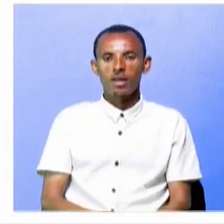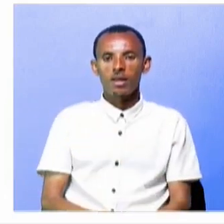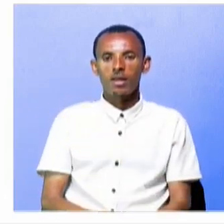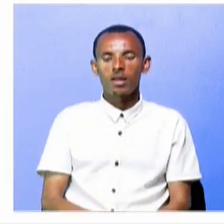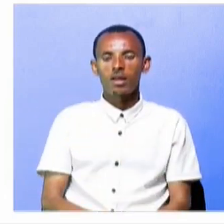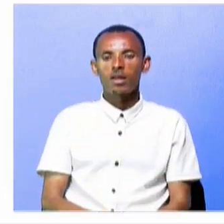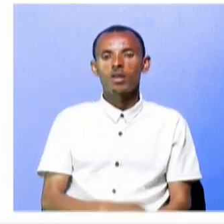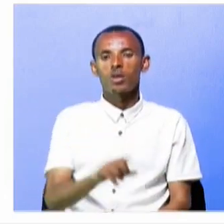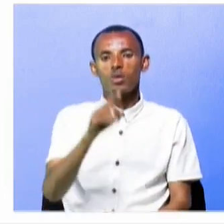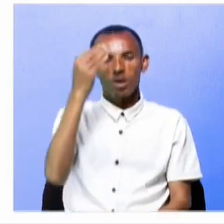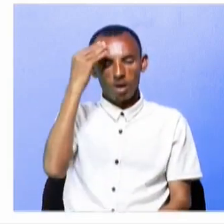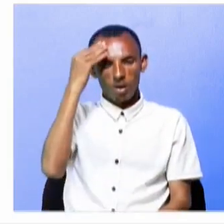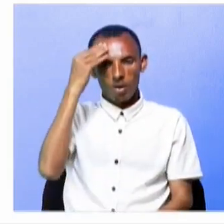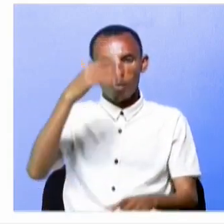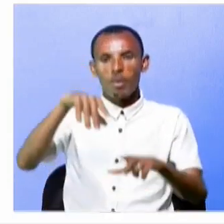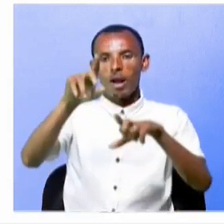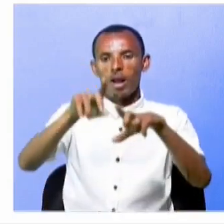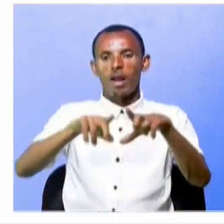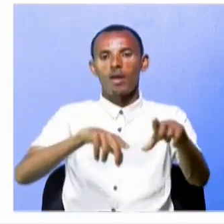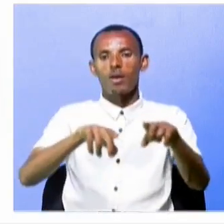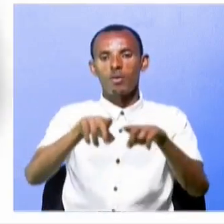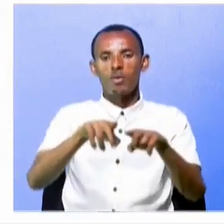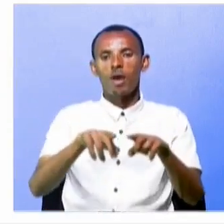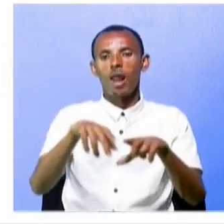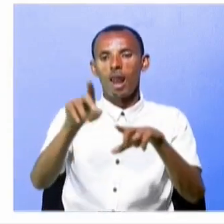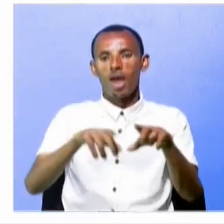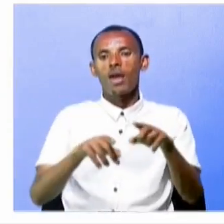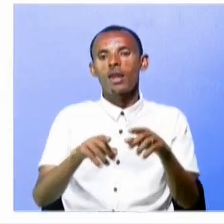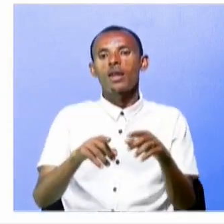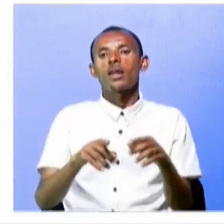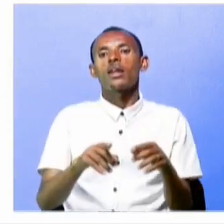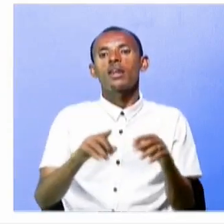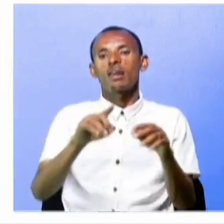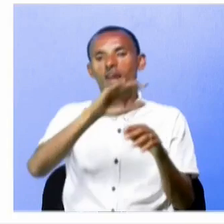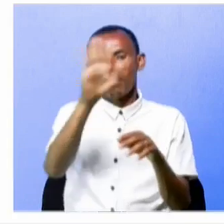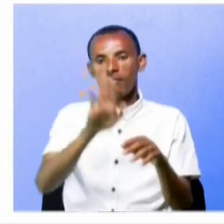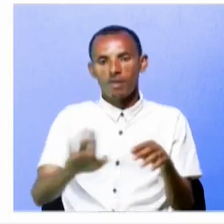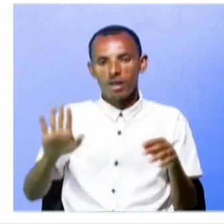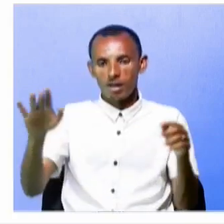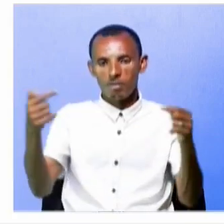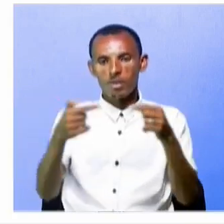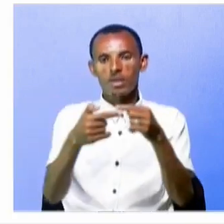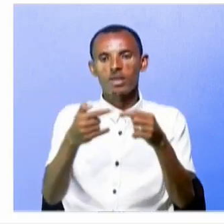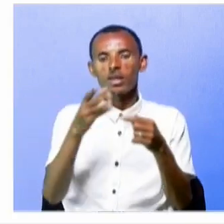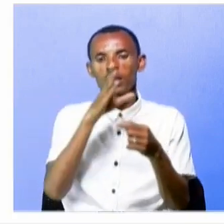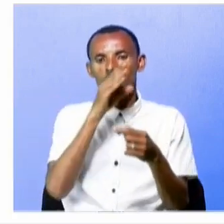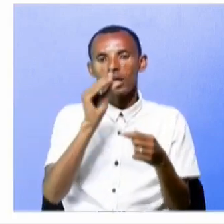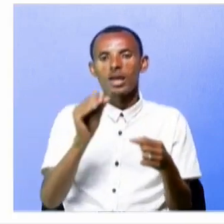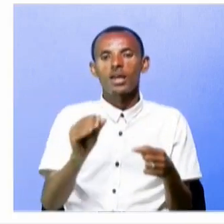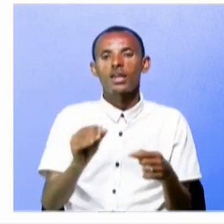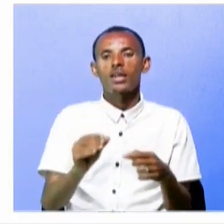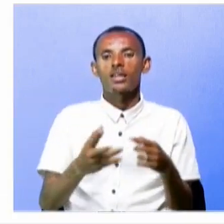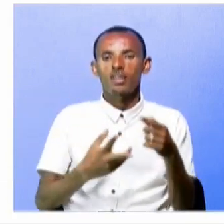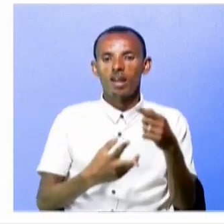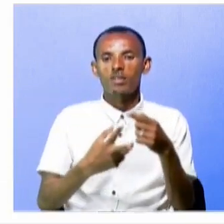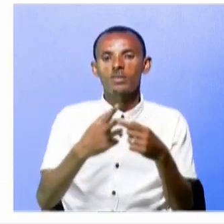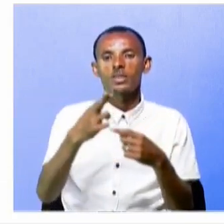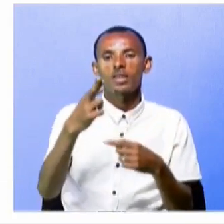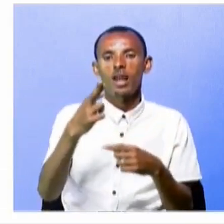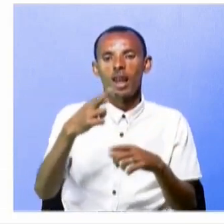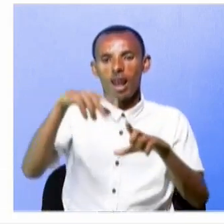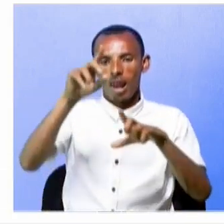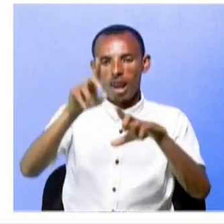okay, you all know that parallel lines are a line that never meet, and a transversal line, okay,